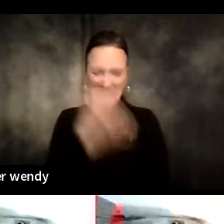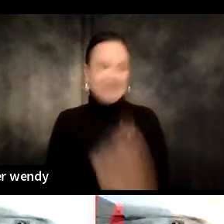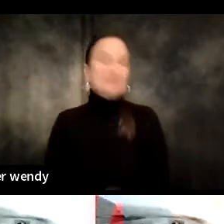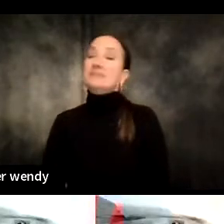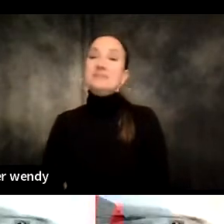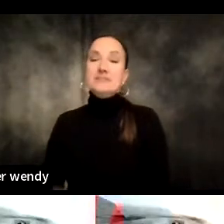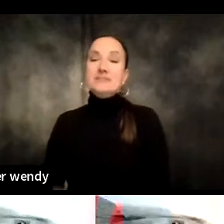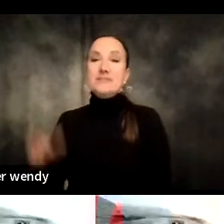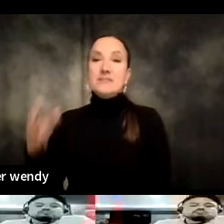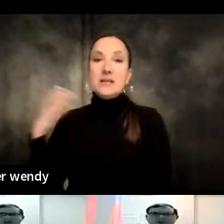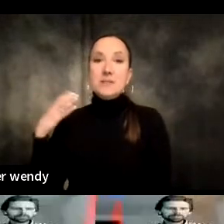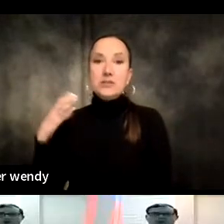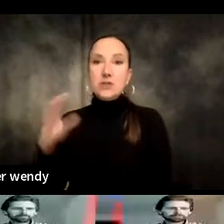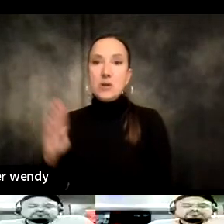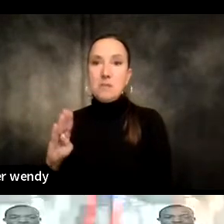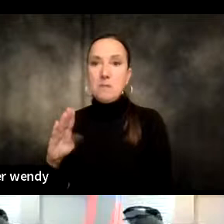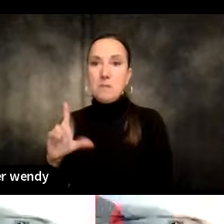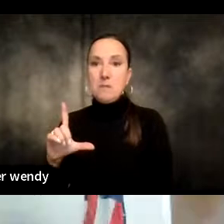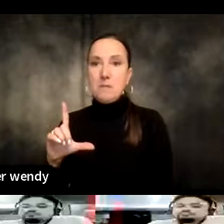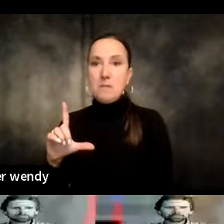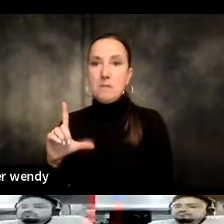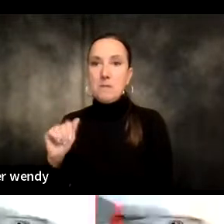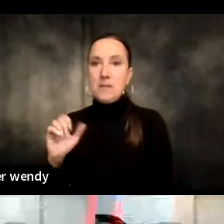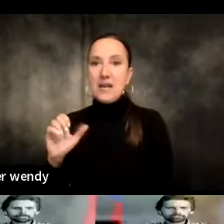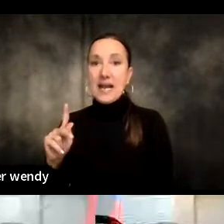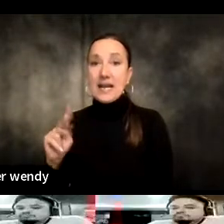Commissioner Blacknell, any questions from you?